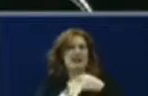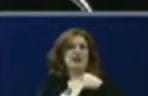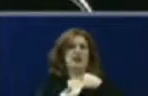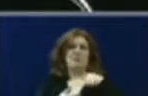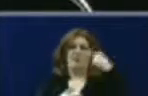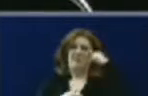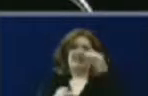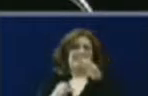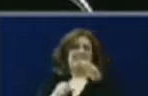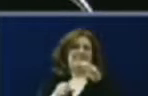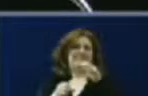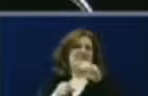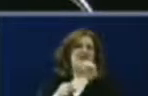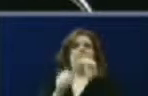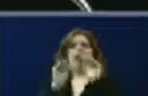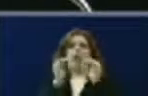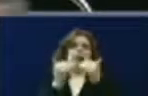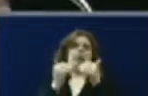this.